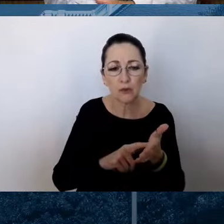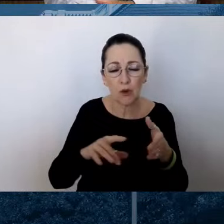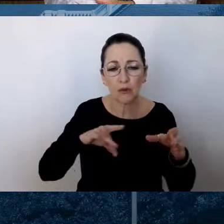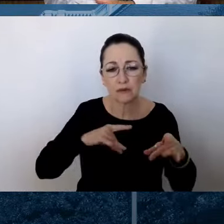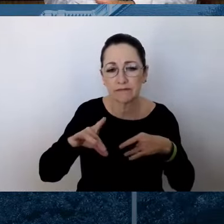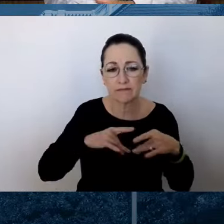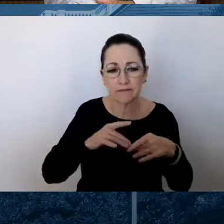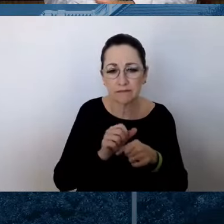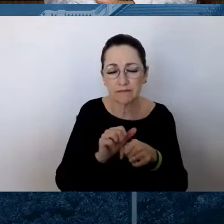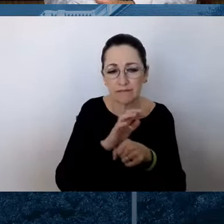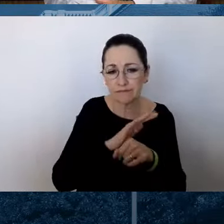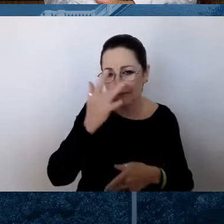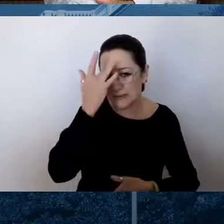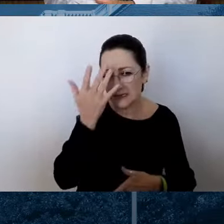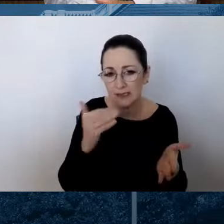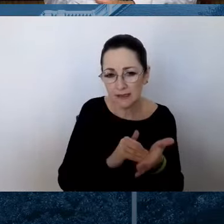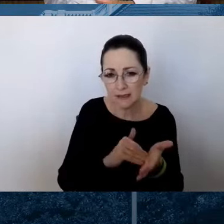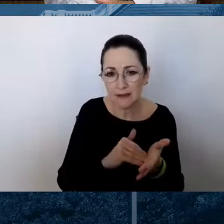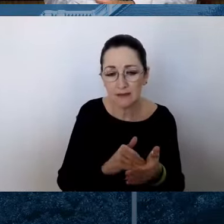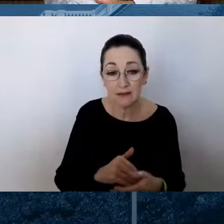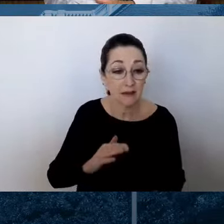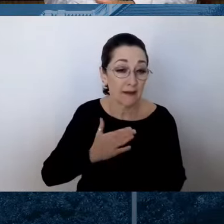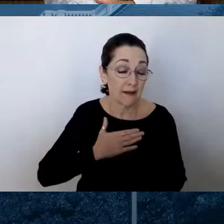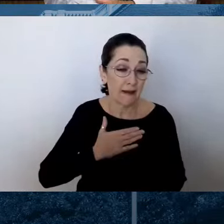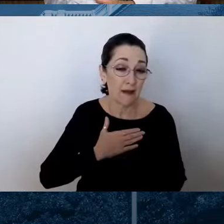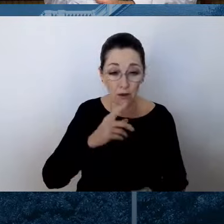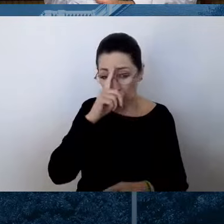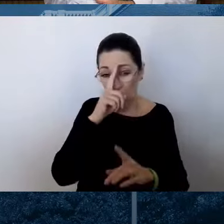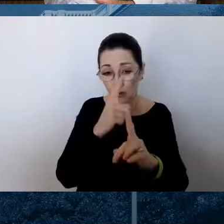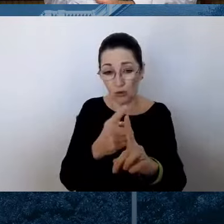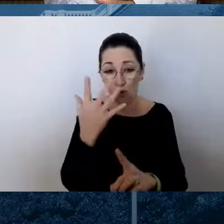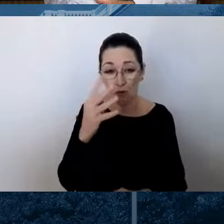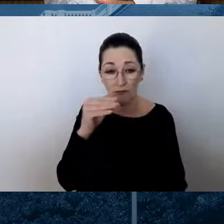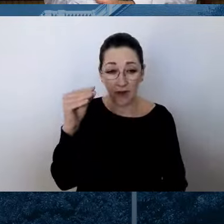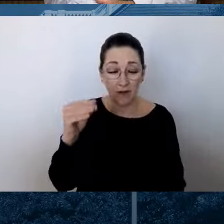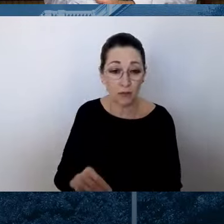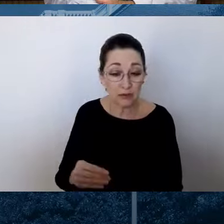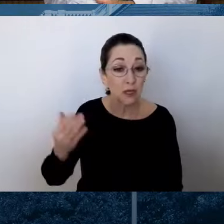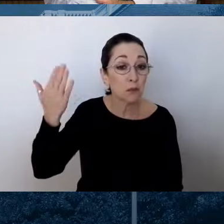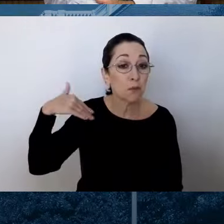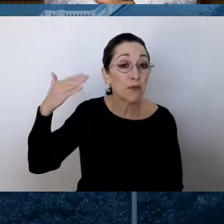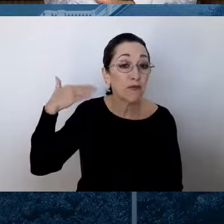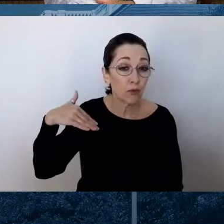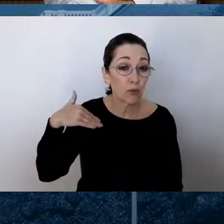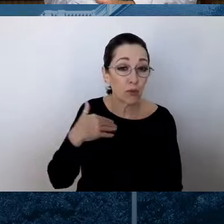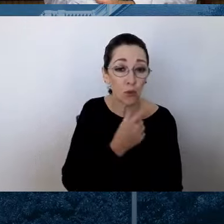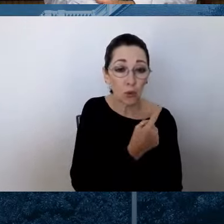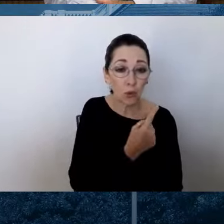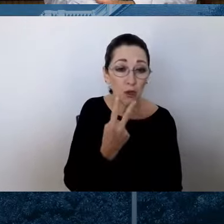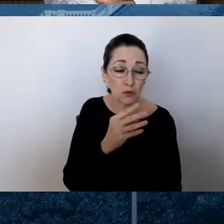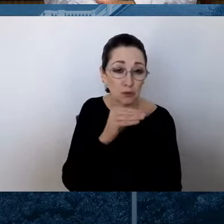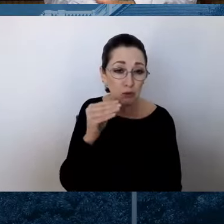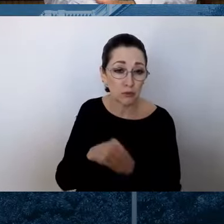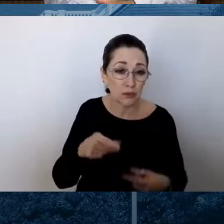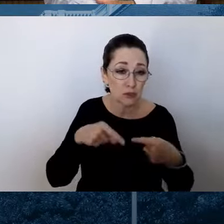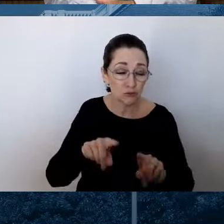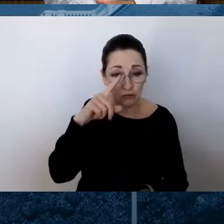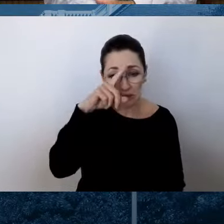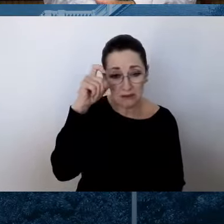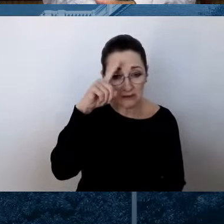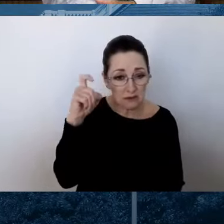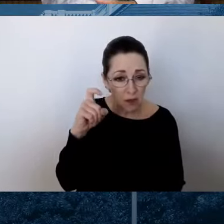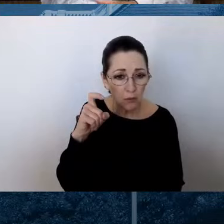our target is at 5%. Like I said, we were in the 1% to 2% range back in the summertime when we hit our